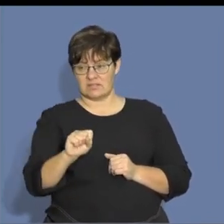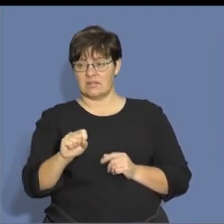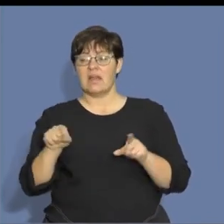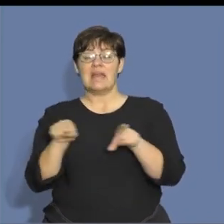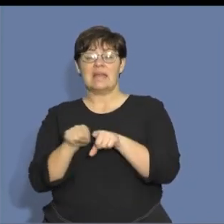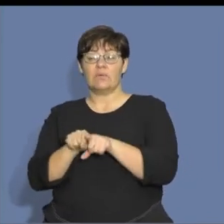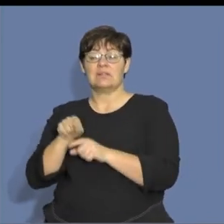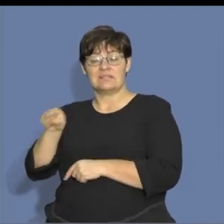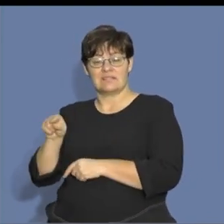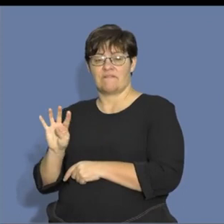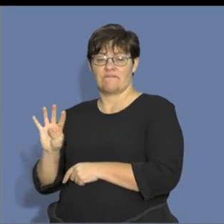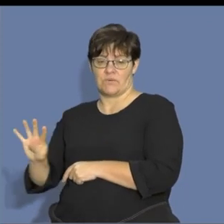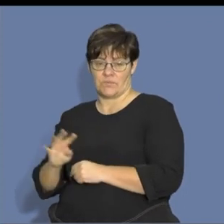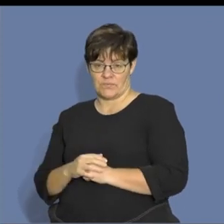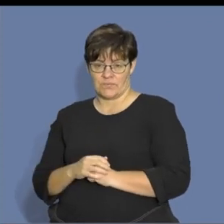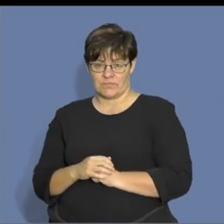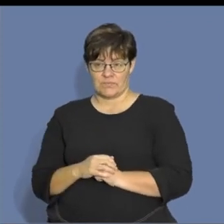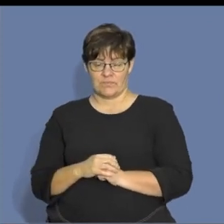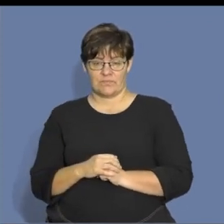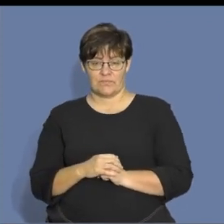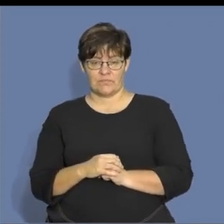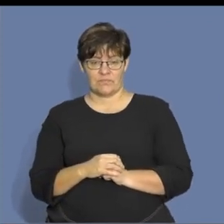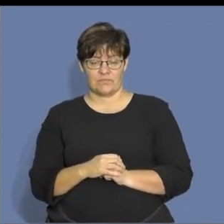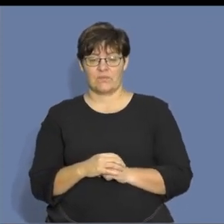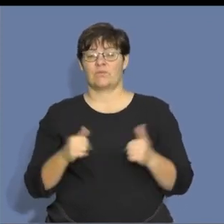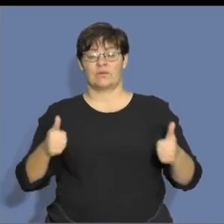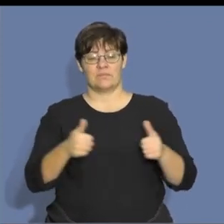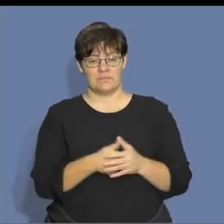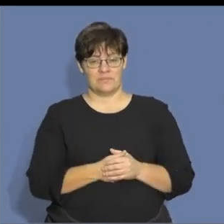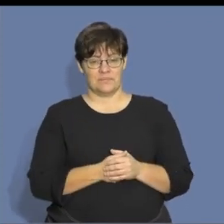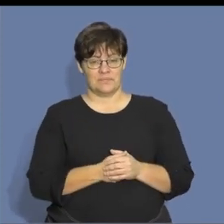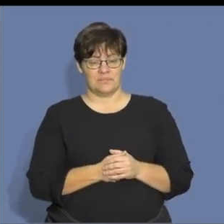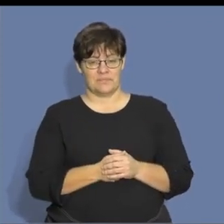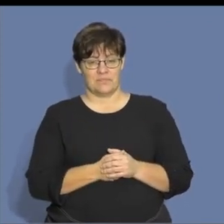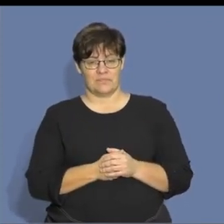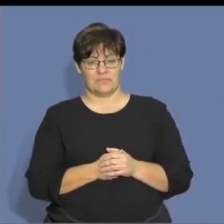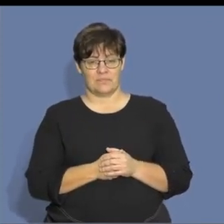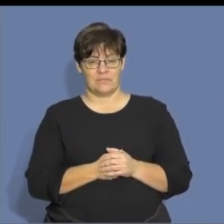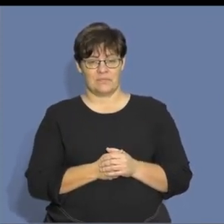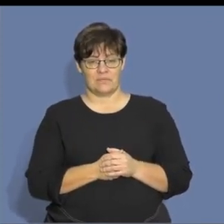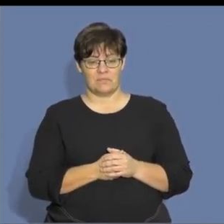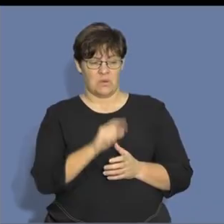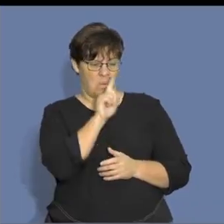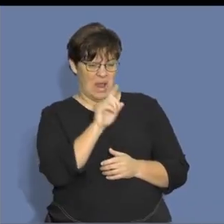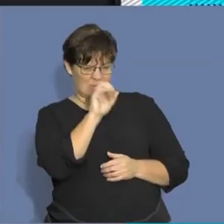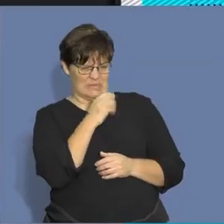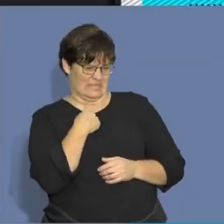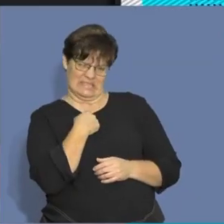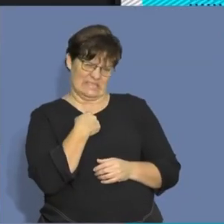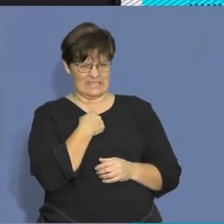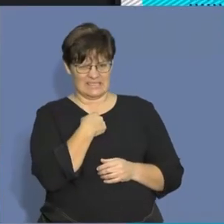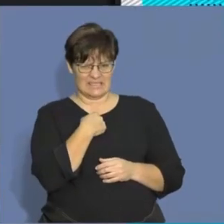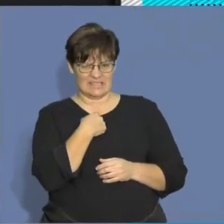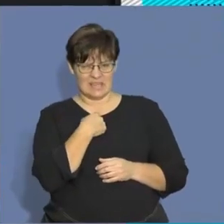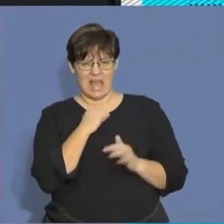be equal to 4. Wonderful. So if you're not 100% happy with